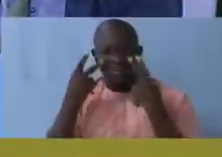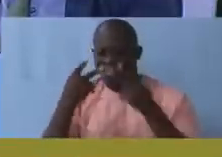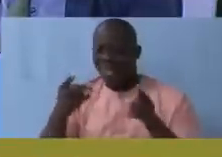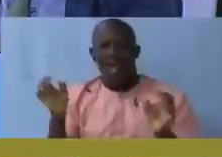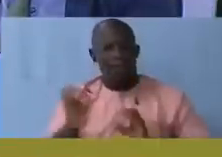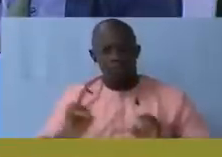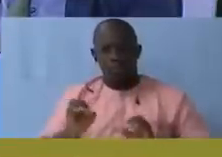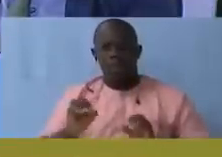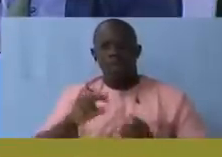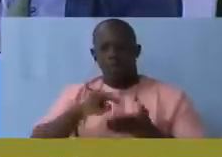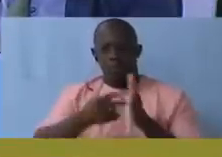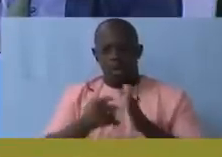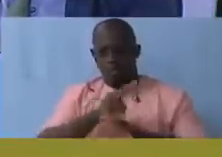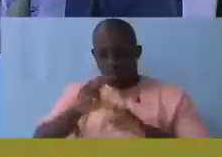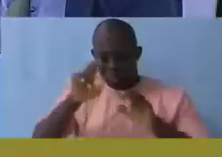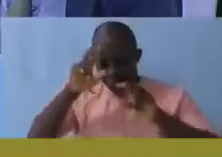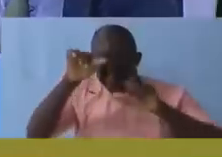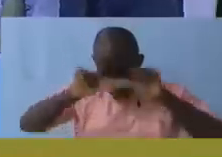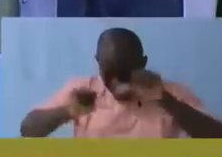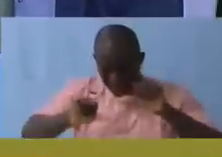that's where my